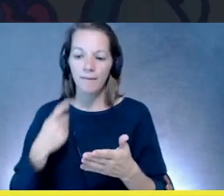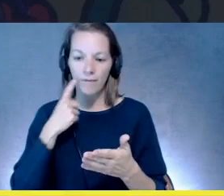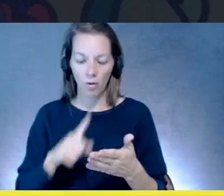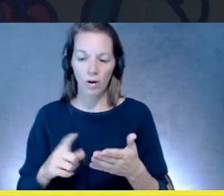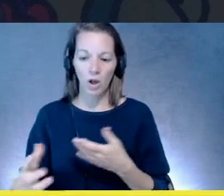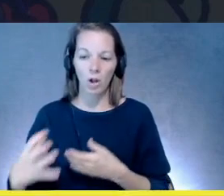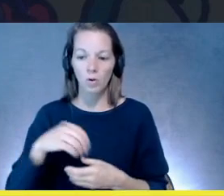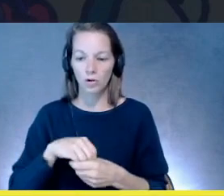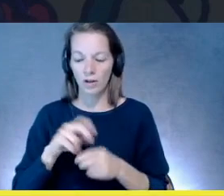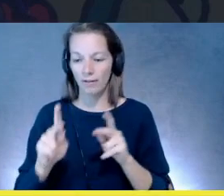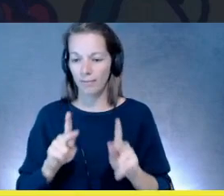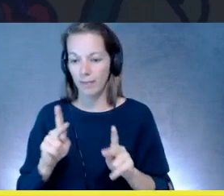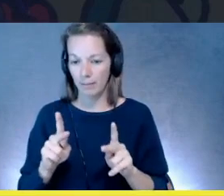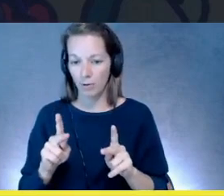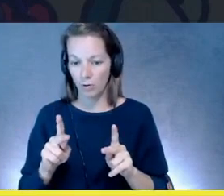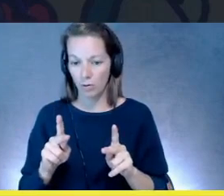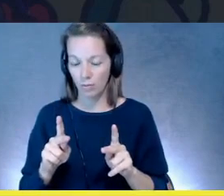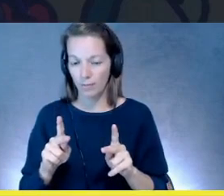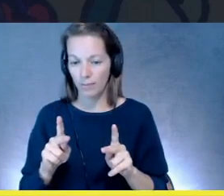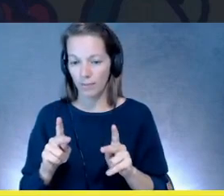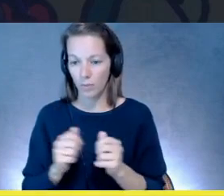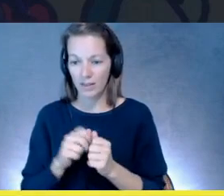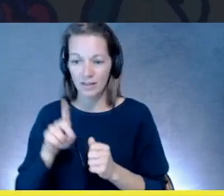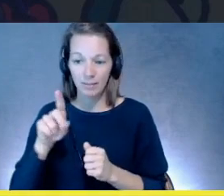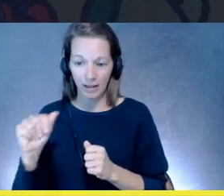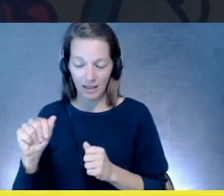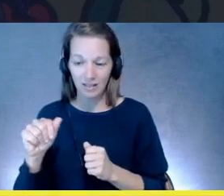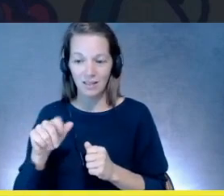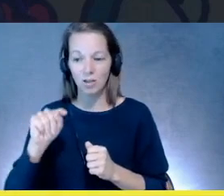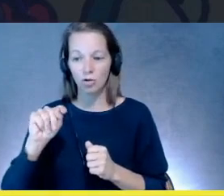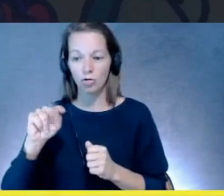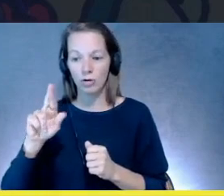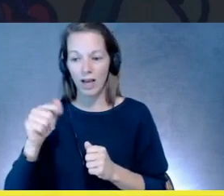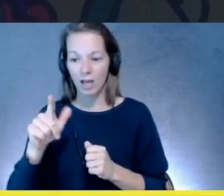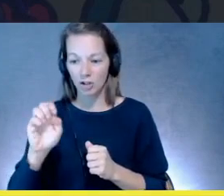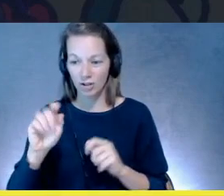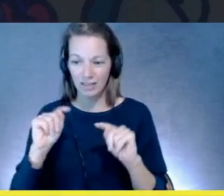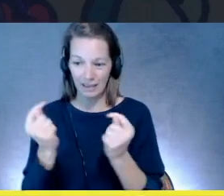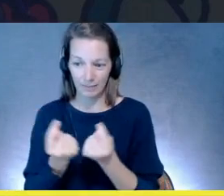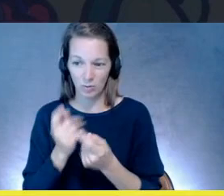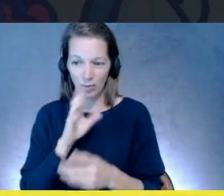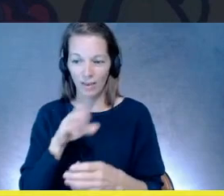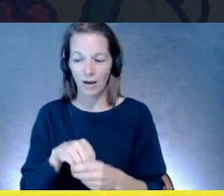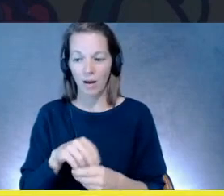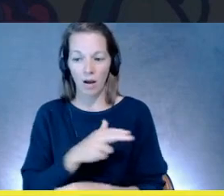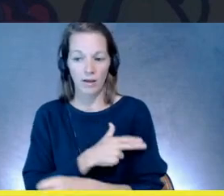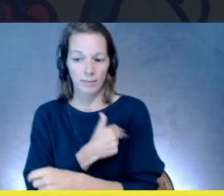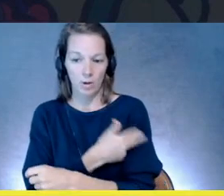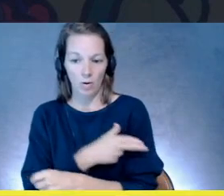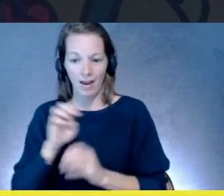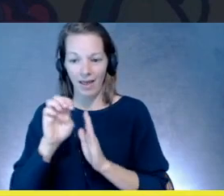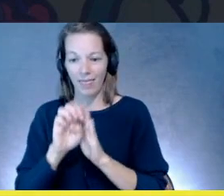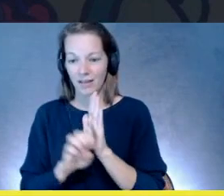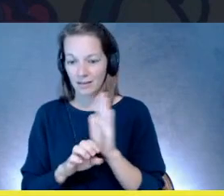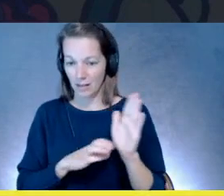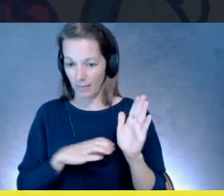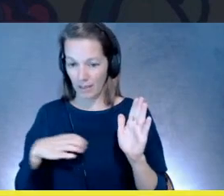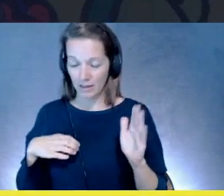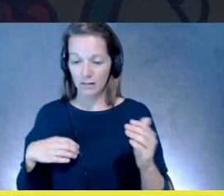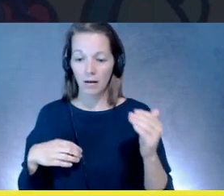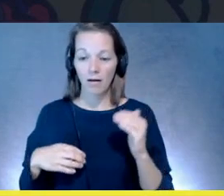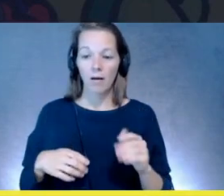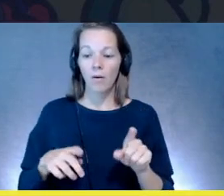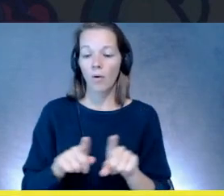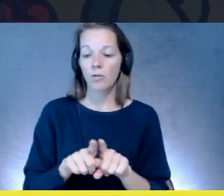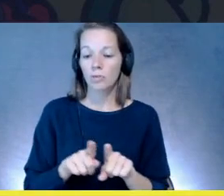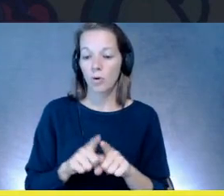of people with disabilities in triage teams and hospital ethics committees. Next bullet. And finally, we argued for